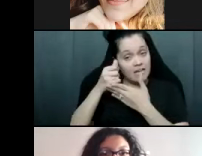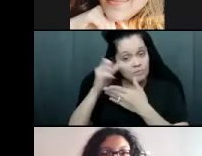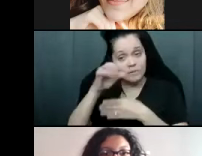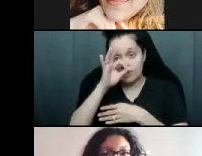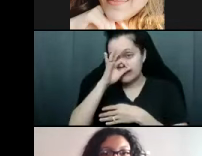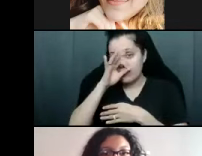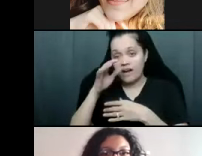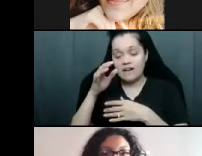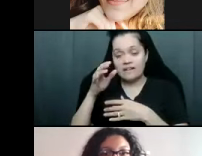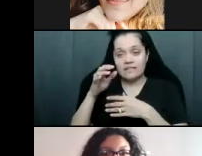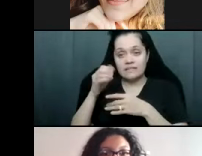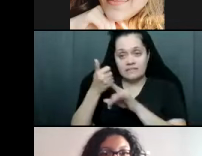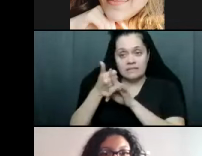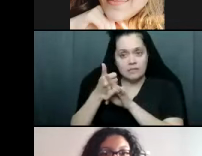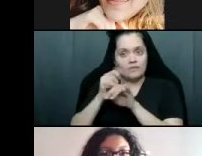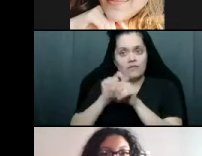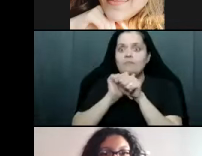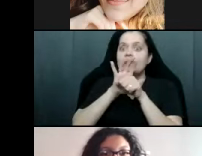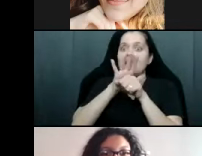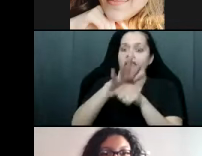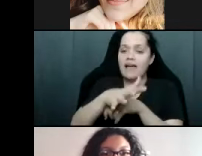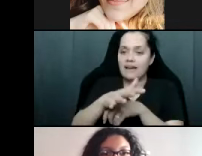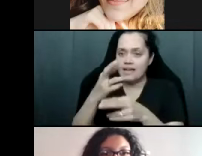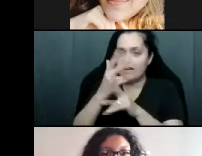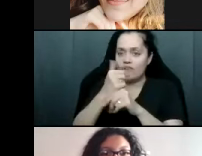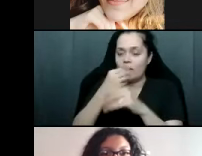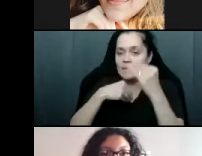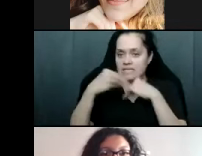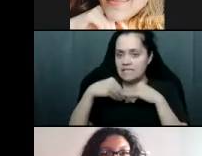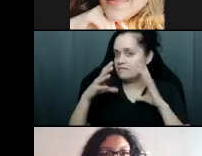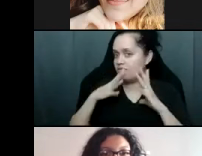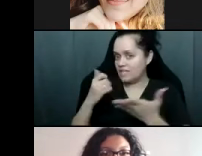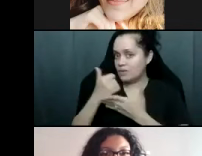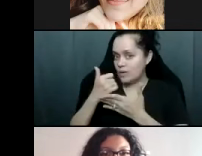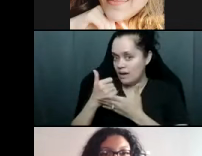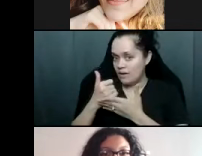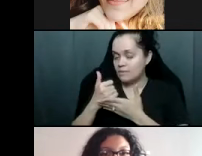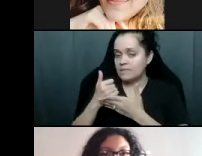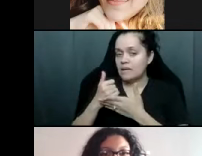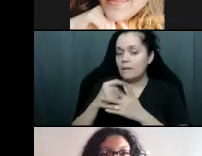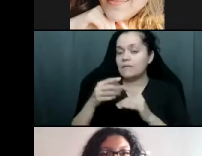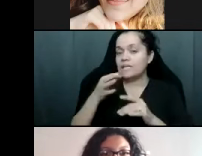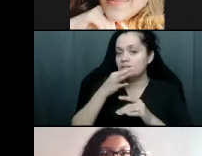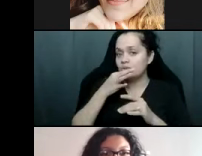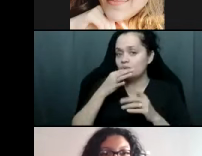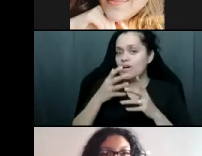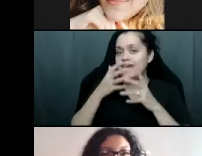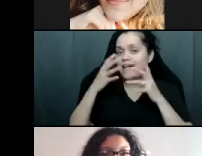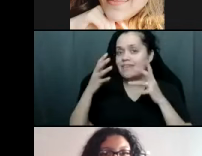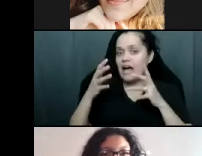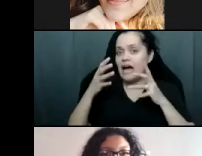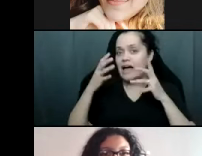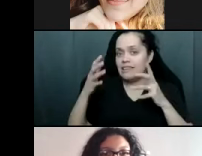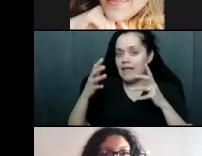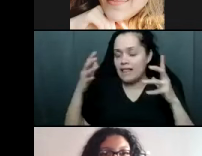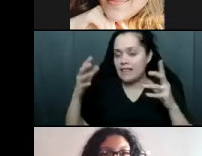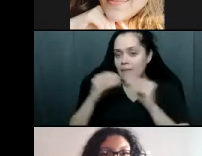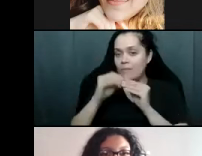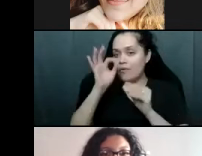foxes had plenty of rabbits to eat. So that helped. Soon you had lots and lots more